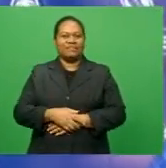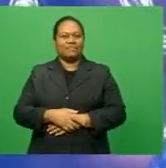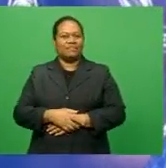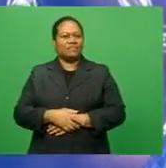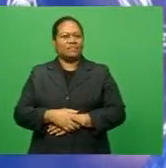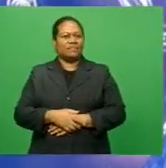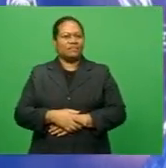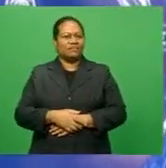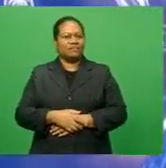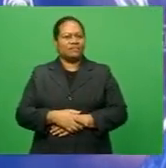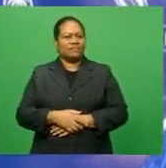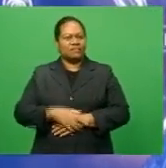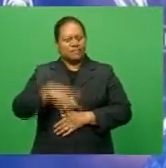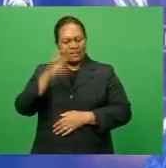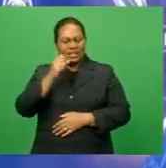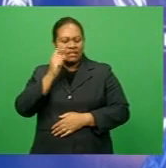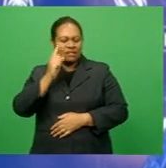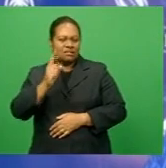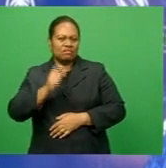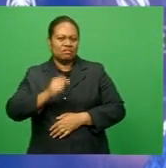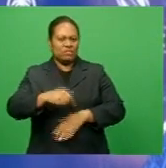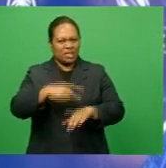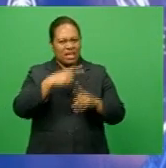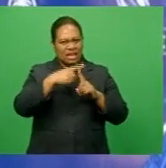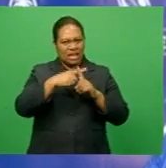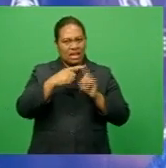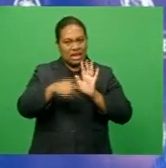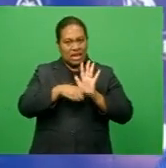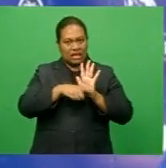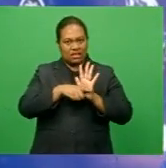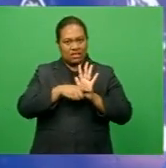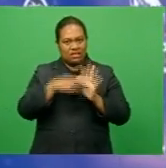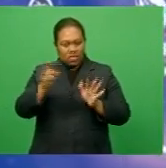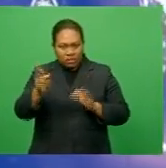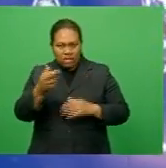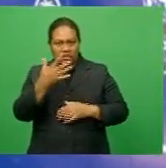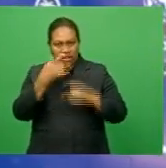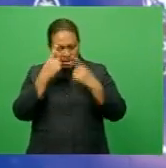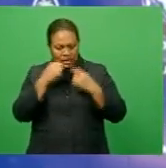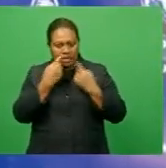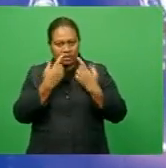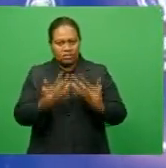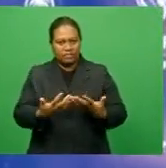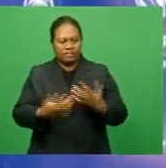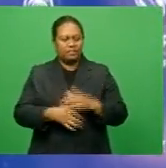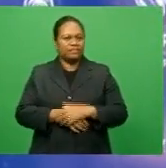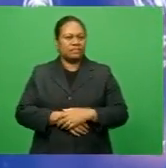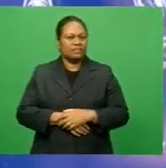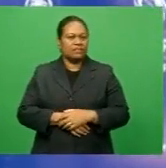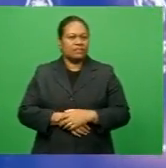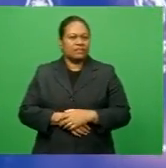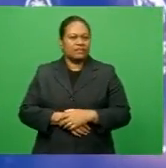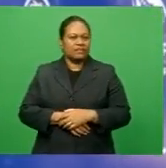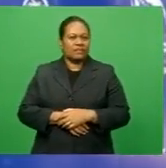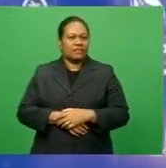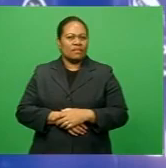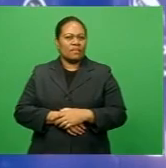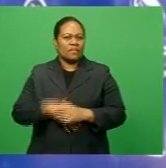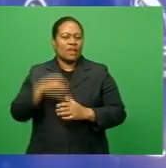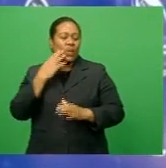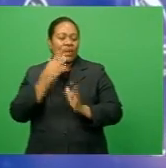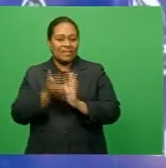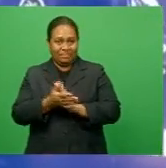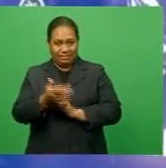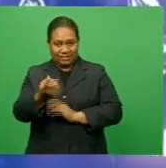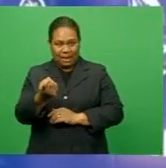can get negative results. They can participate in the match against Italy, and then when they come back,